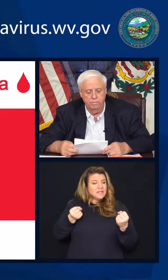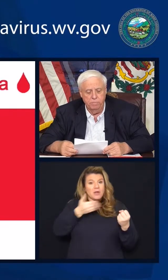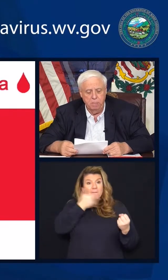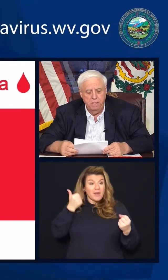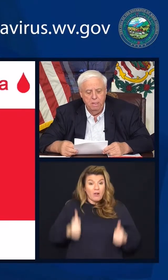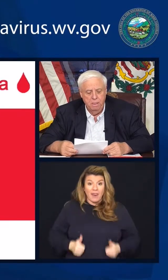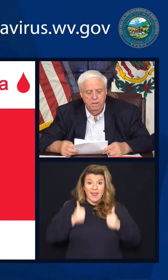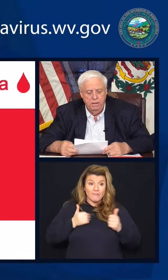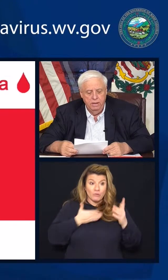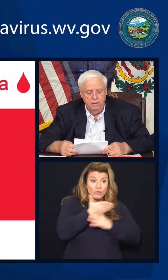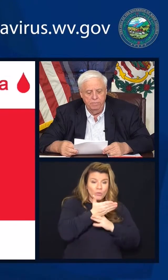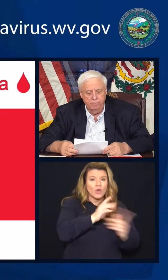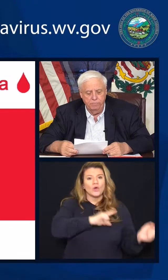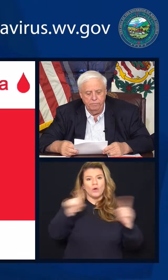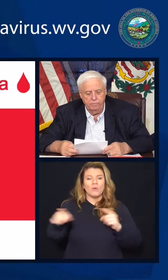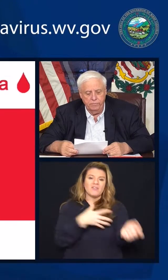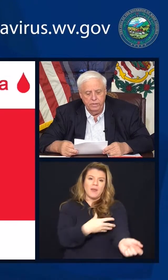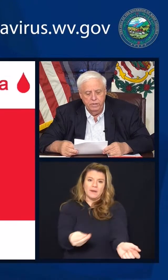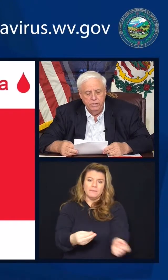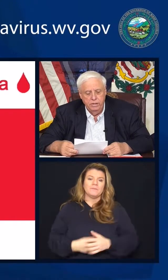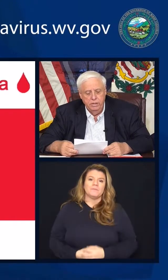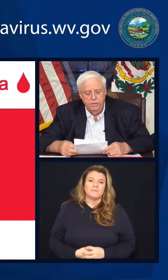this.